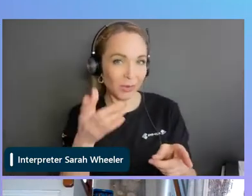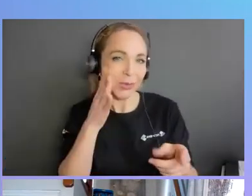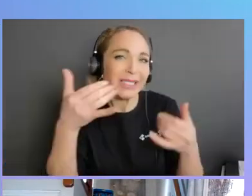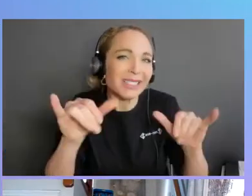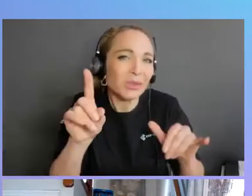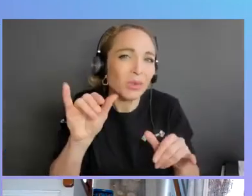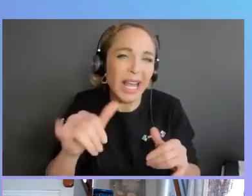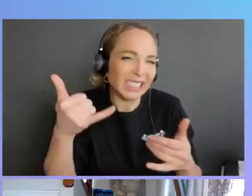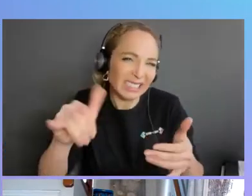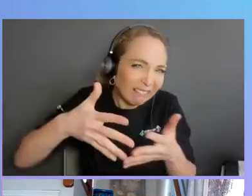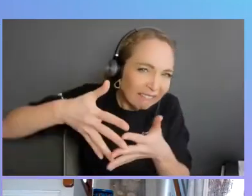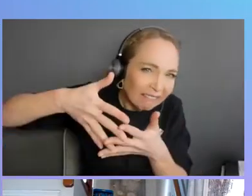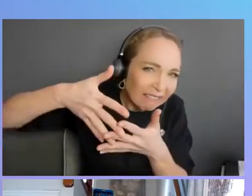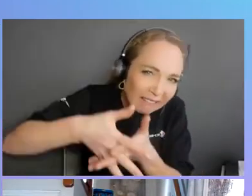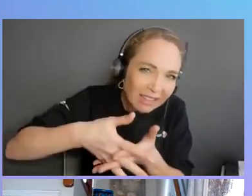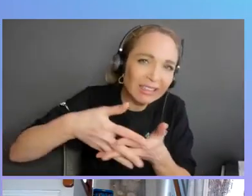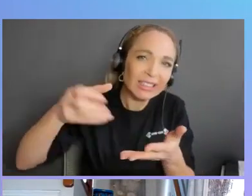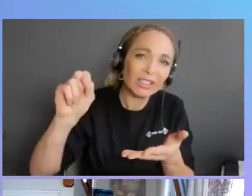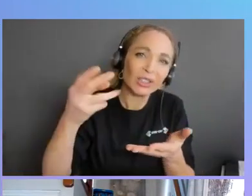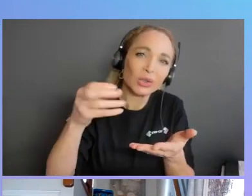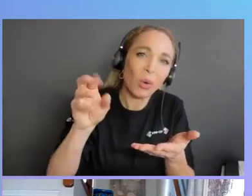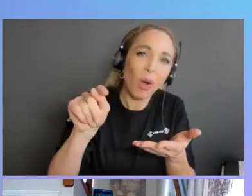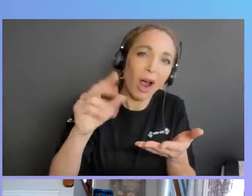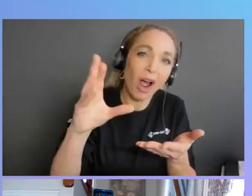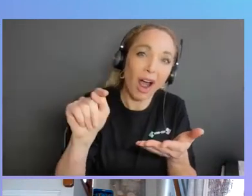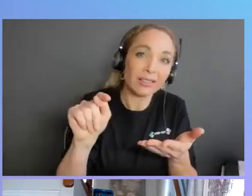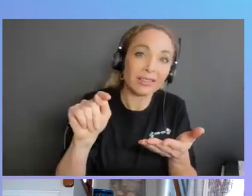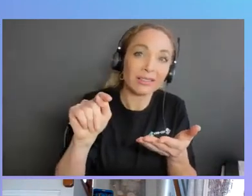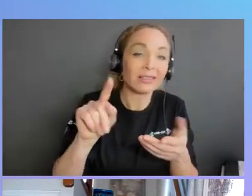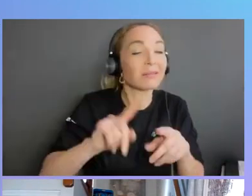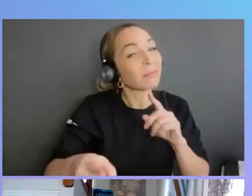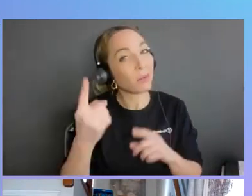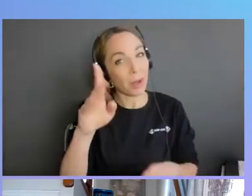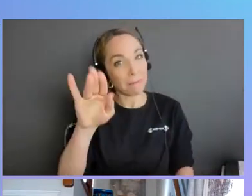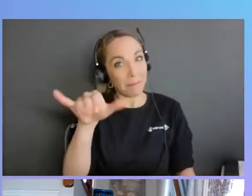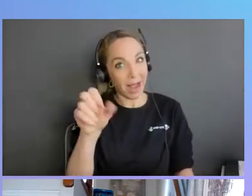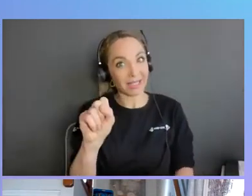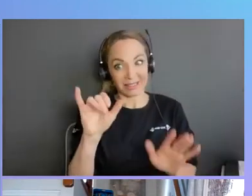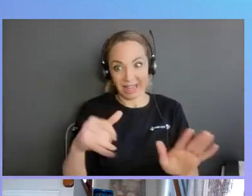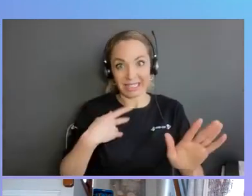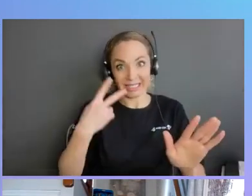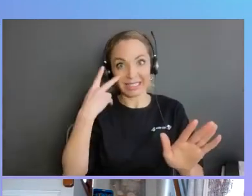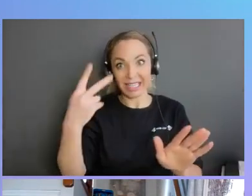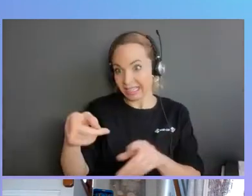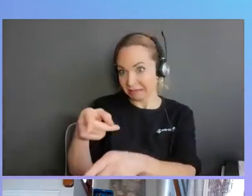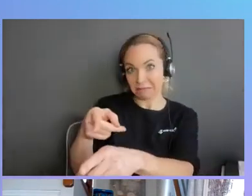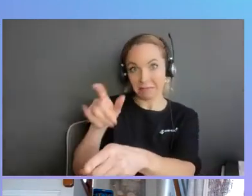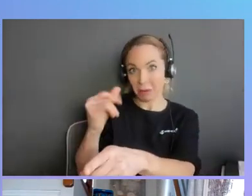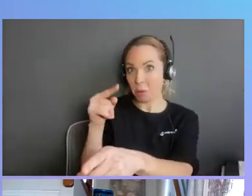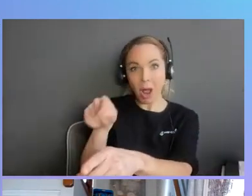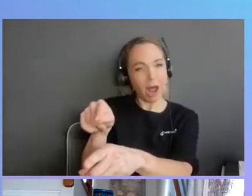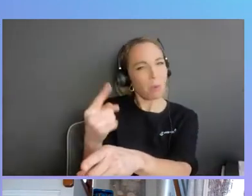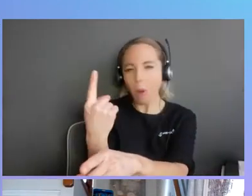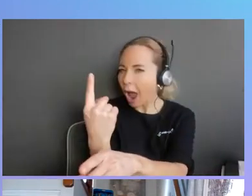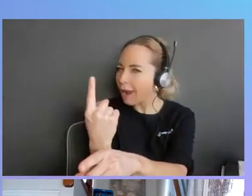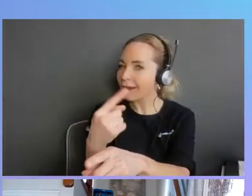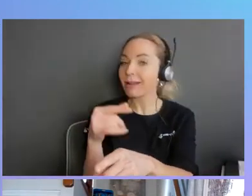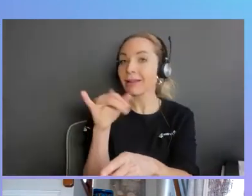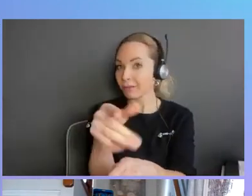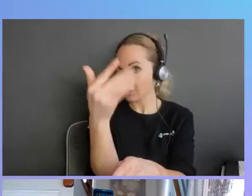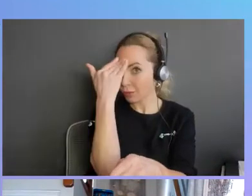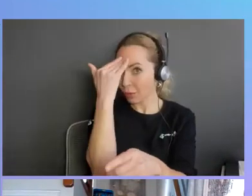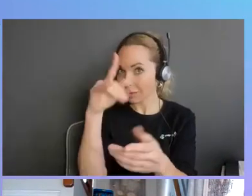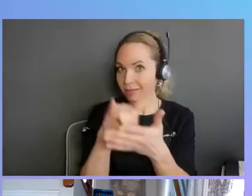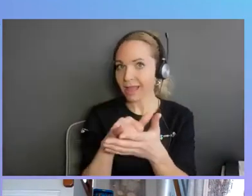This is the one bias where I've seen evidence of if you know about it, you stop doing it. Again, there's an experiment where you have people go on stage and